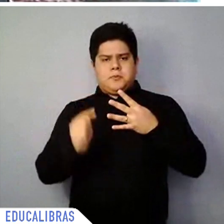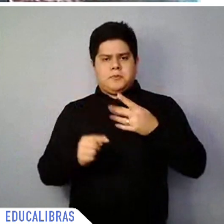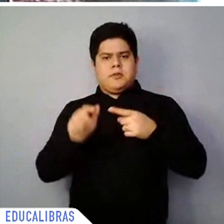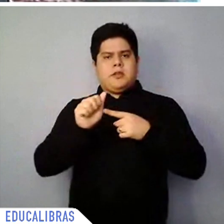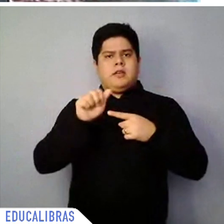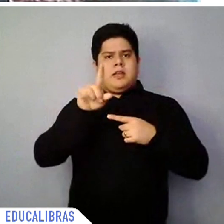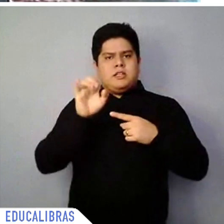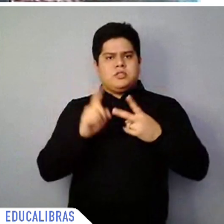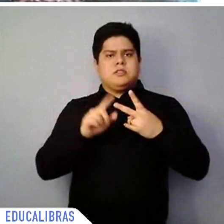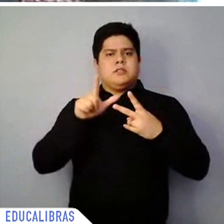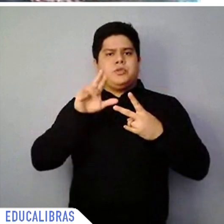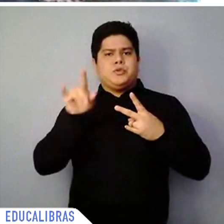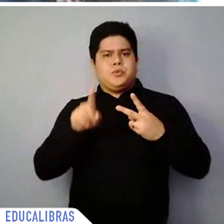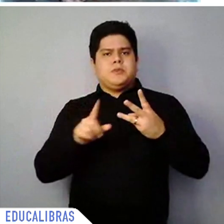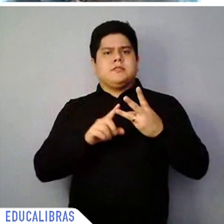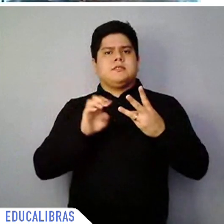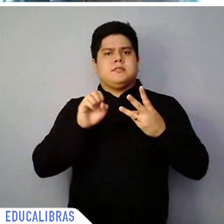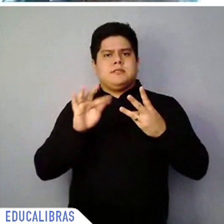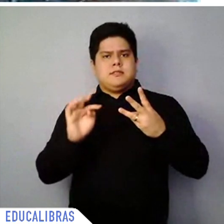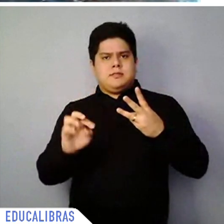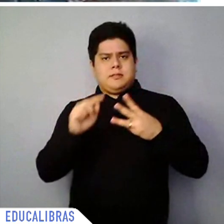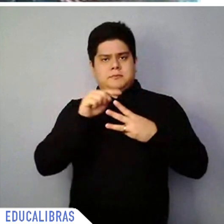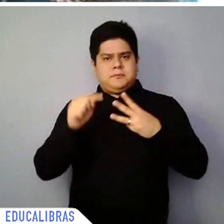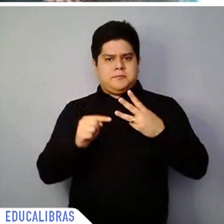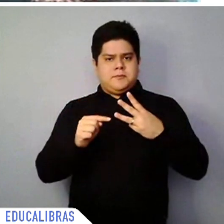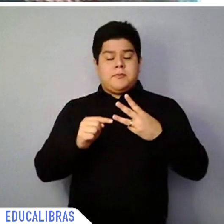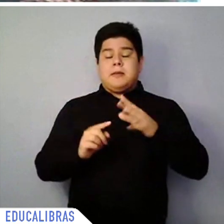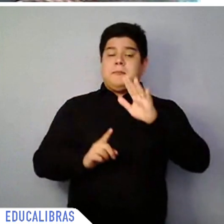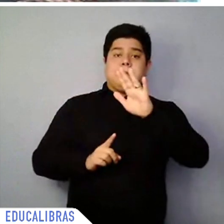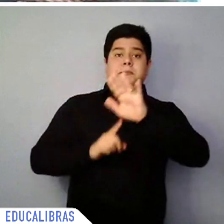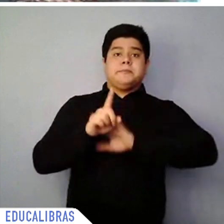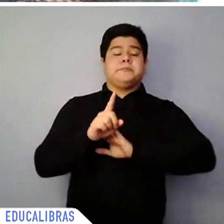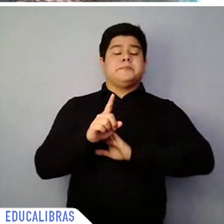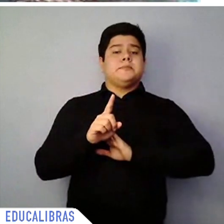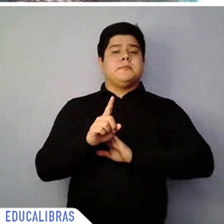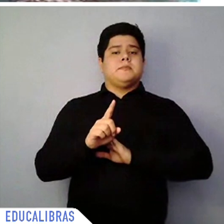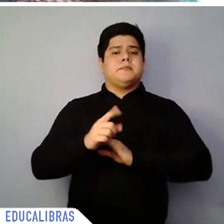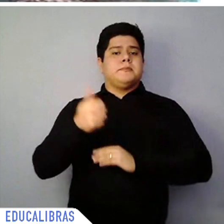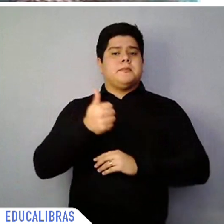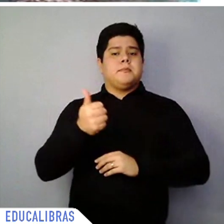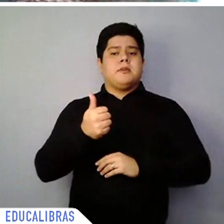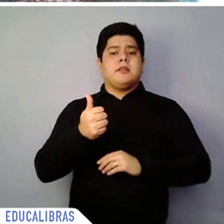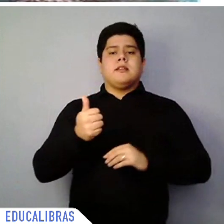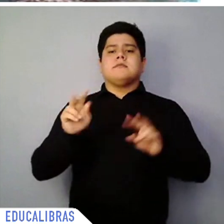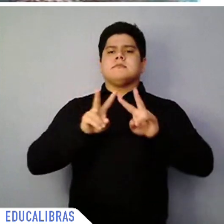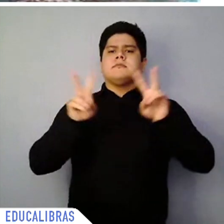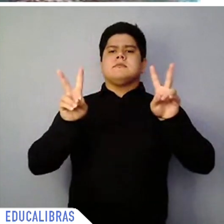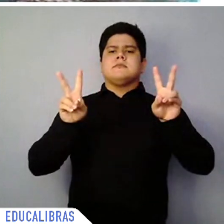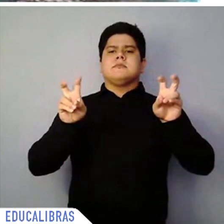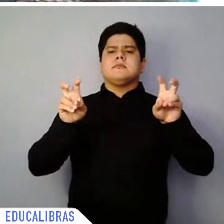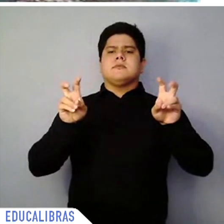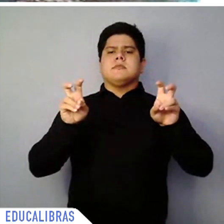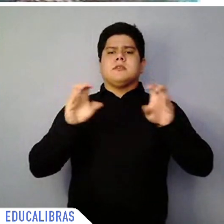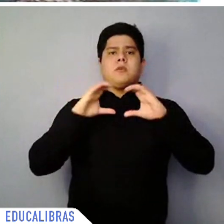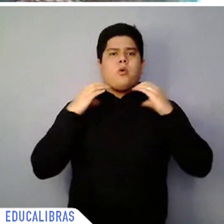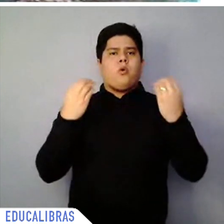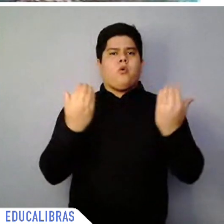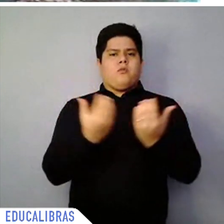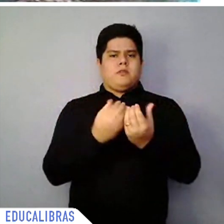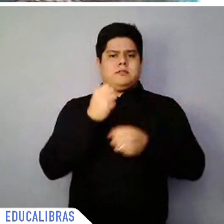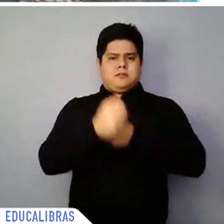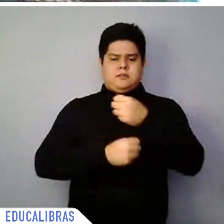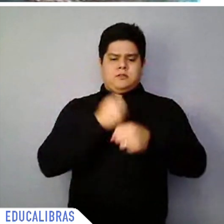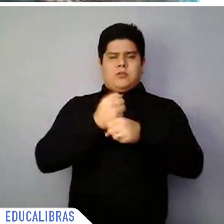ask you to reply to this question in the order of presentation. And the question that I have for